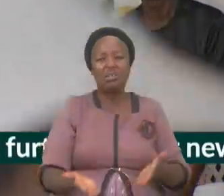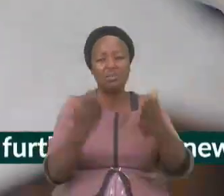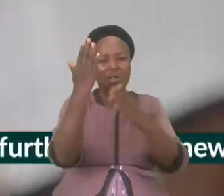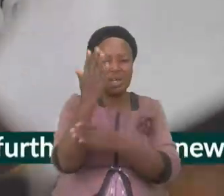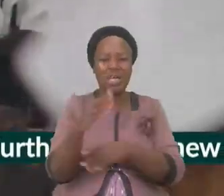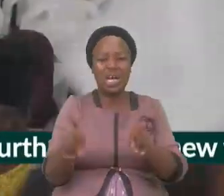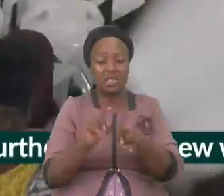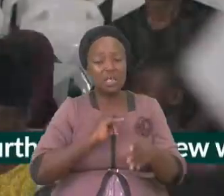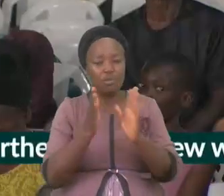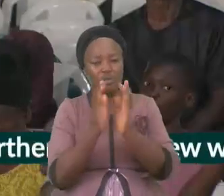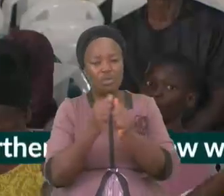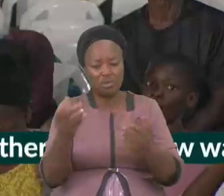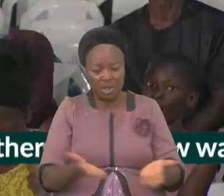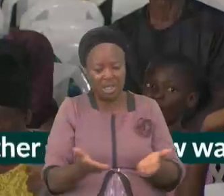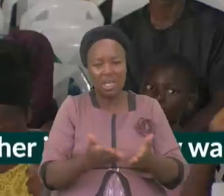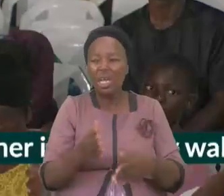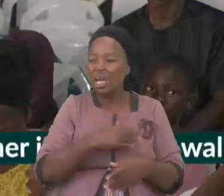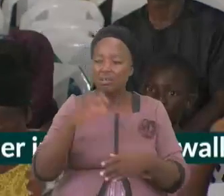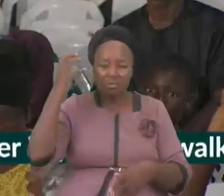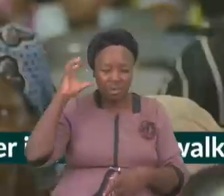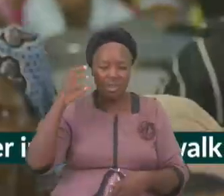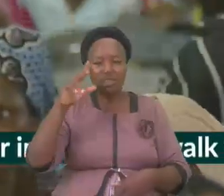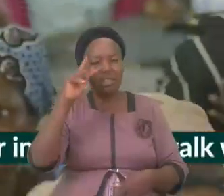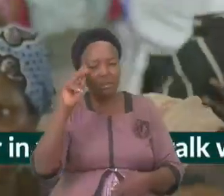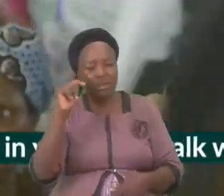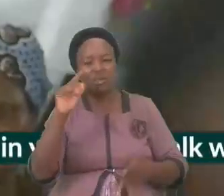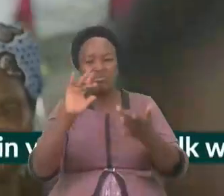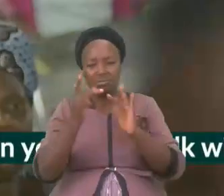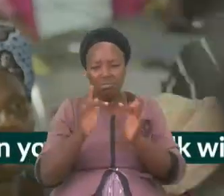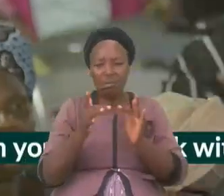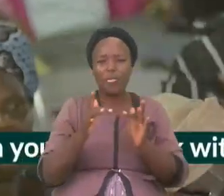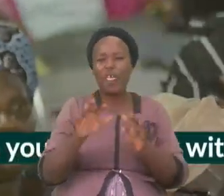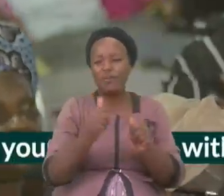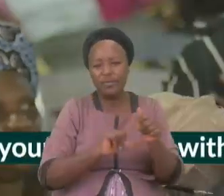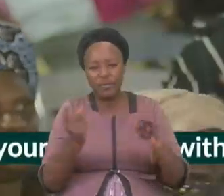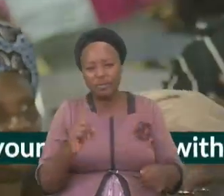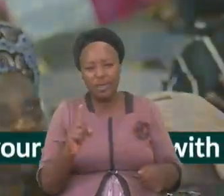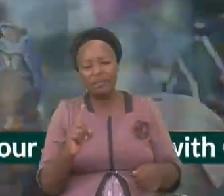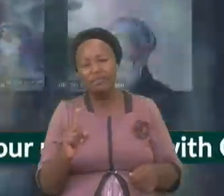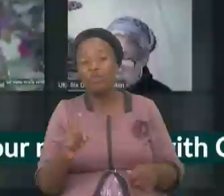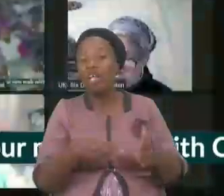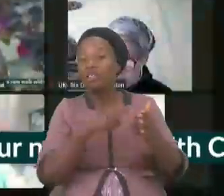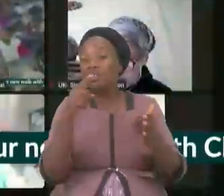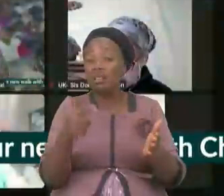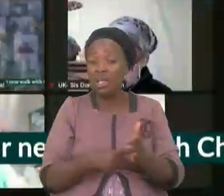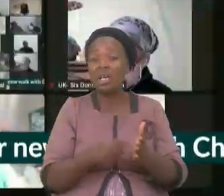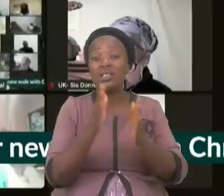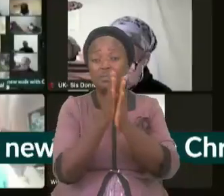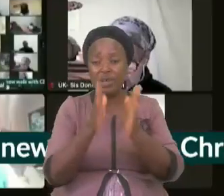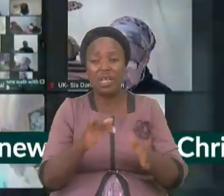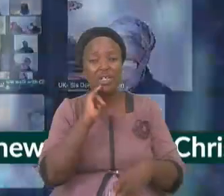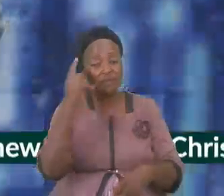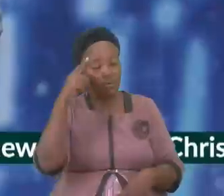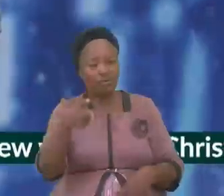television, online, everywhere. This prayer is for you now. Father, in the mighty name of